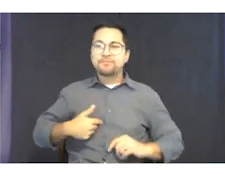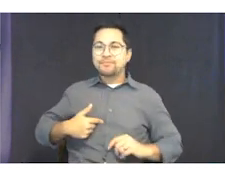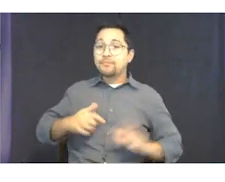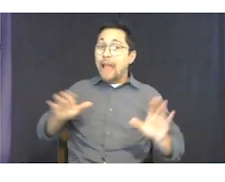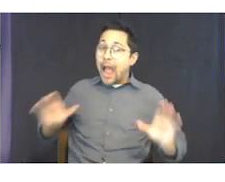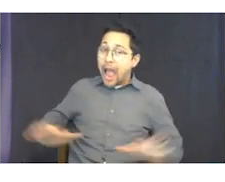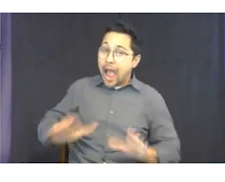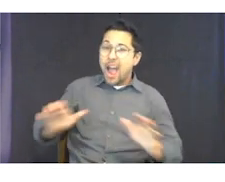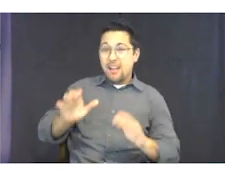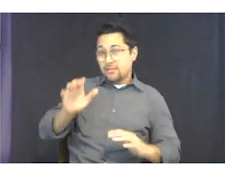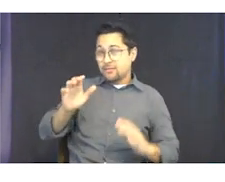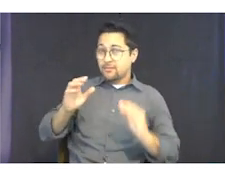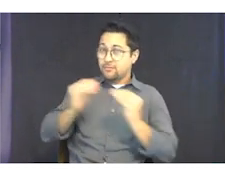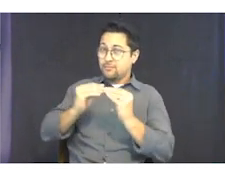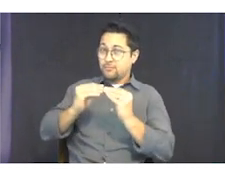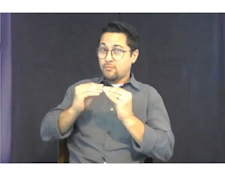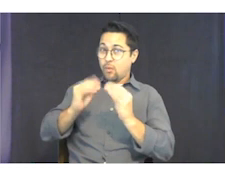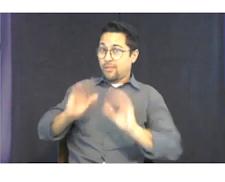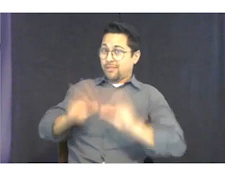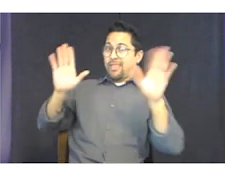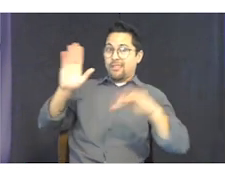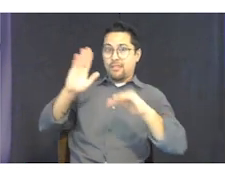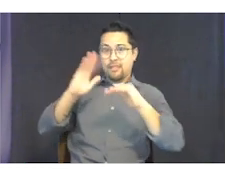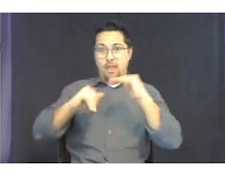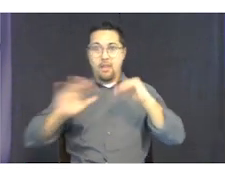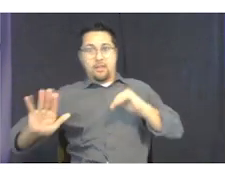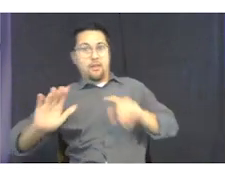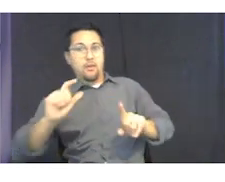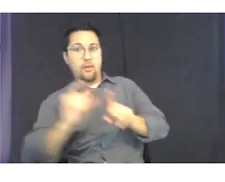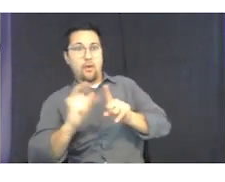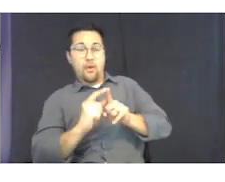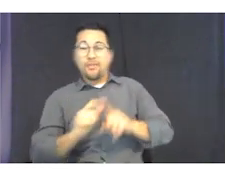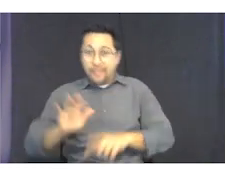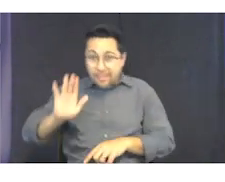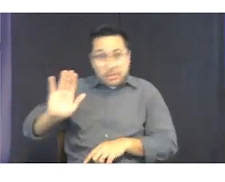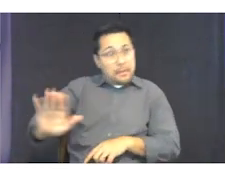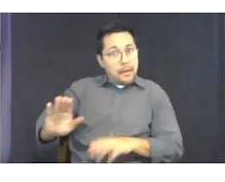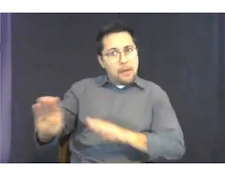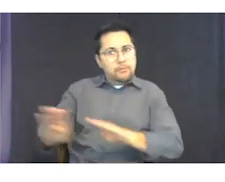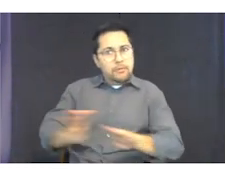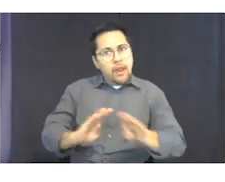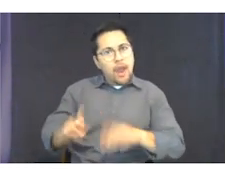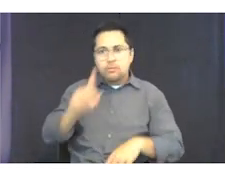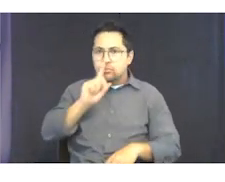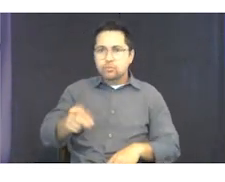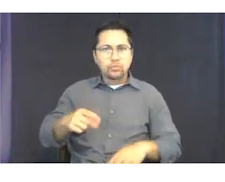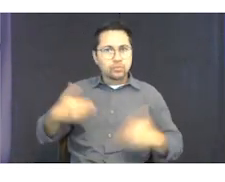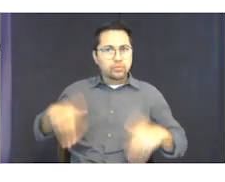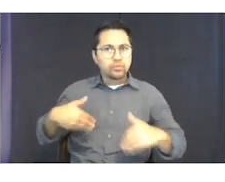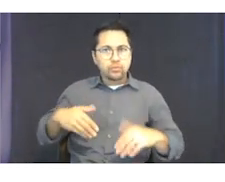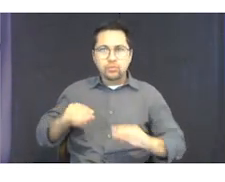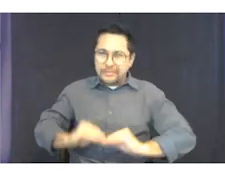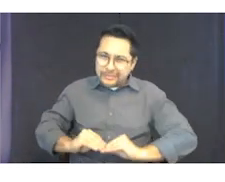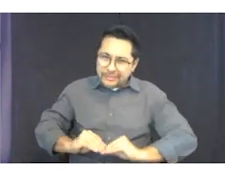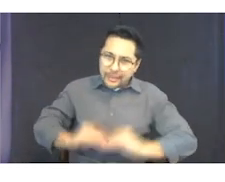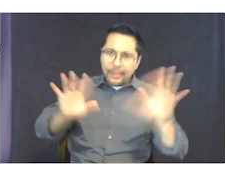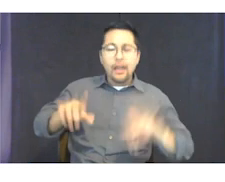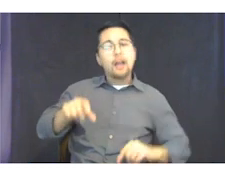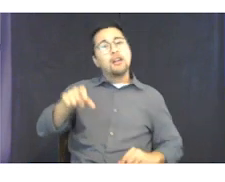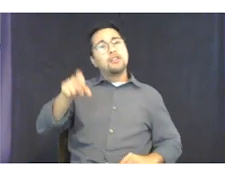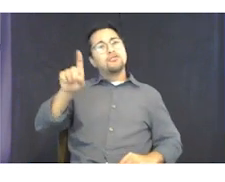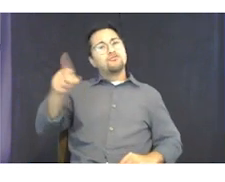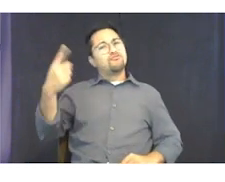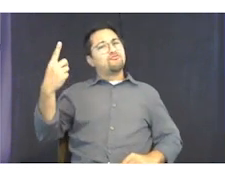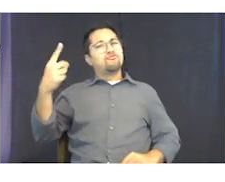Actions speak louder than words. Their behaviors speak volumes. You just have to be observant and patient